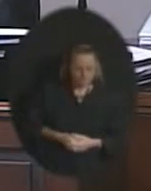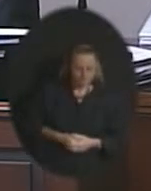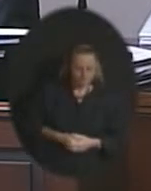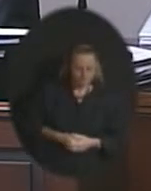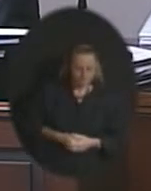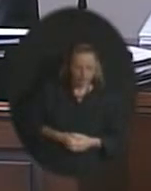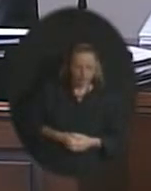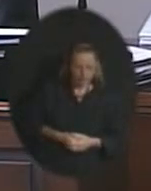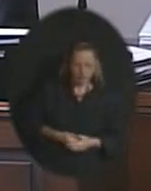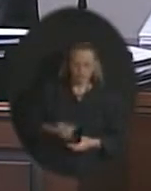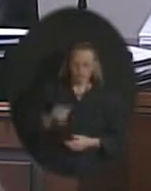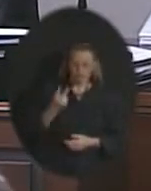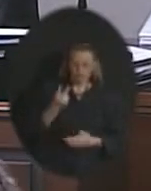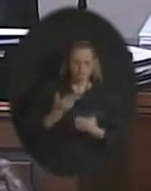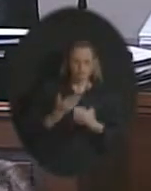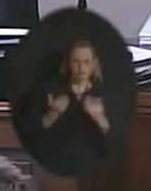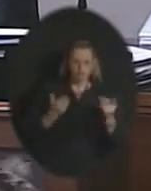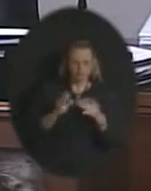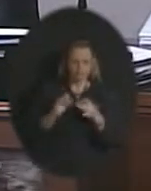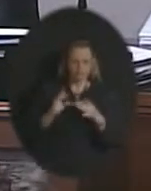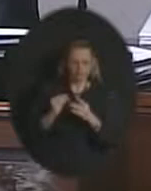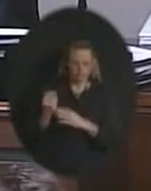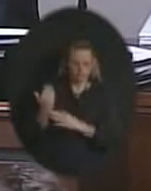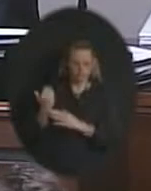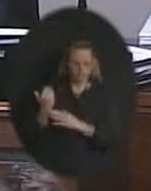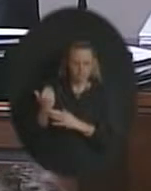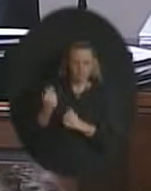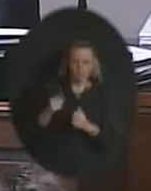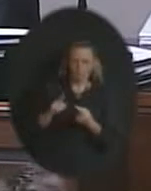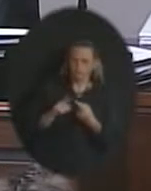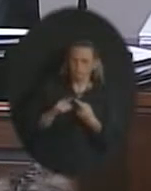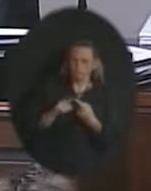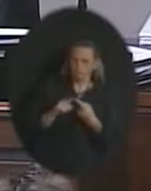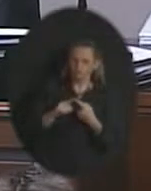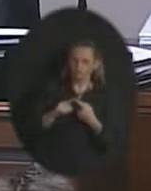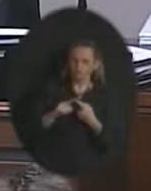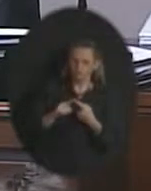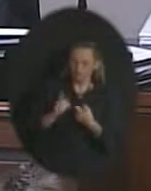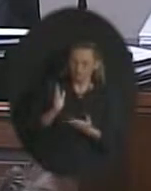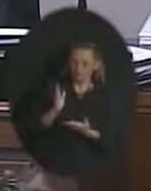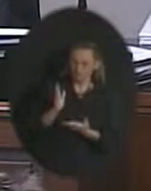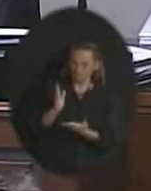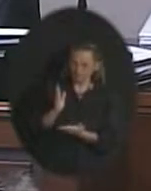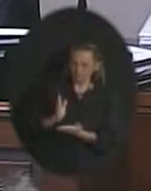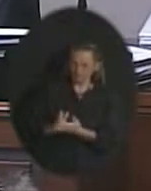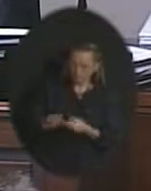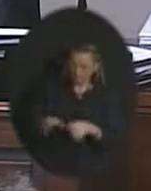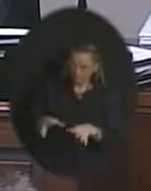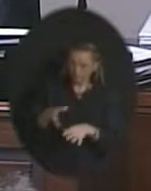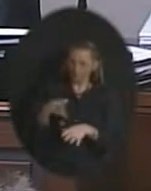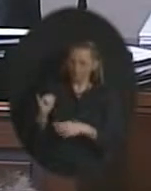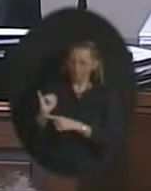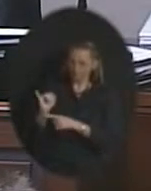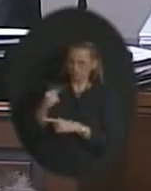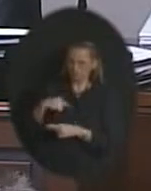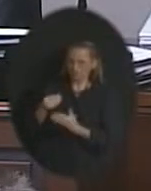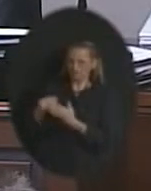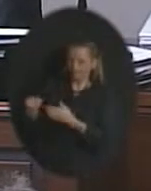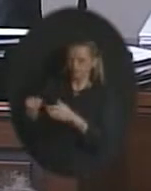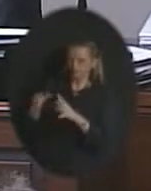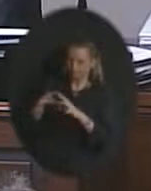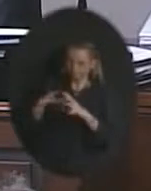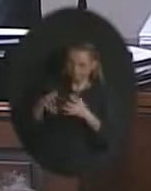Two pieces, as you mentioned, Mrs. Martin. The first one is the stop-loss and insurance that we do purchase as a district. Currently,